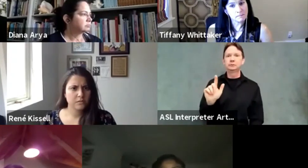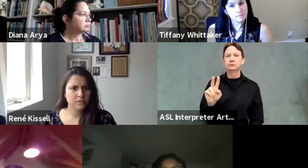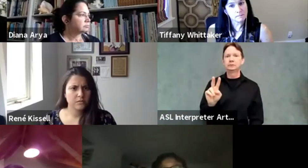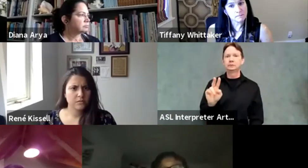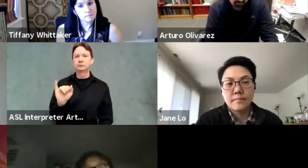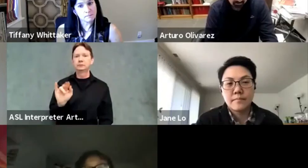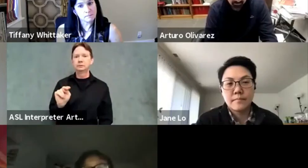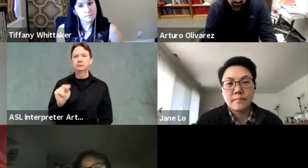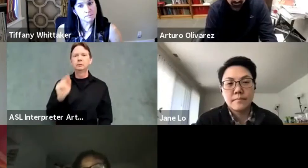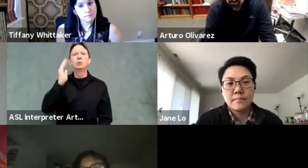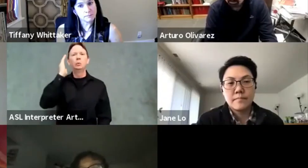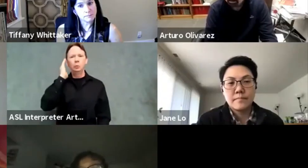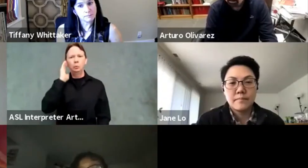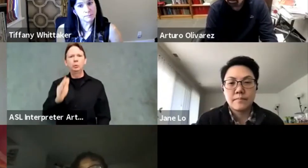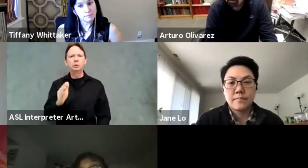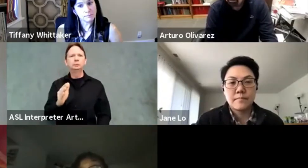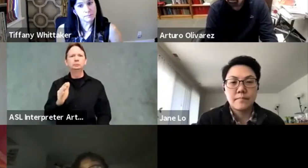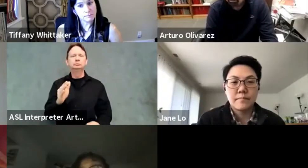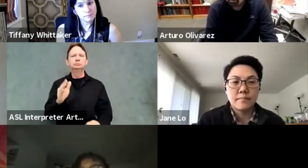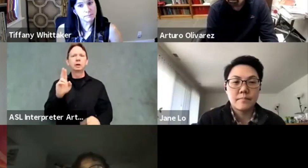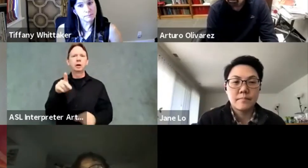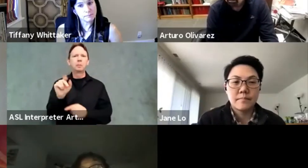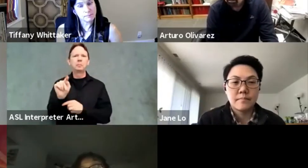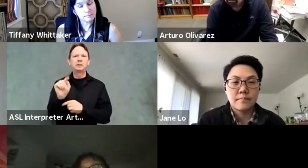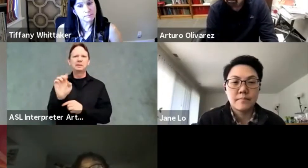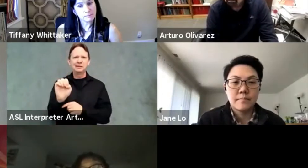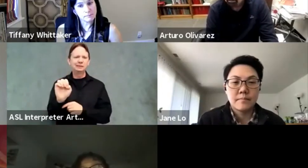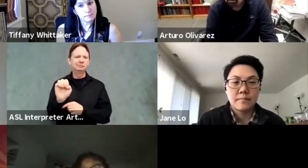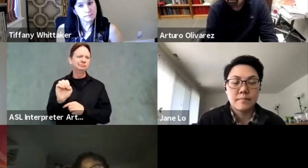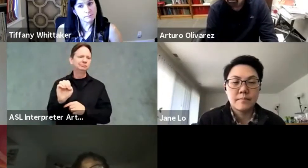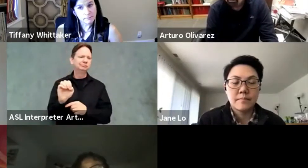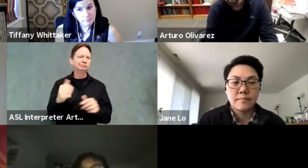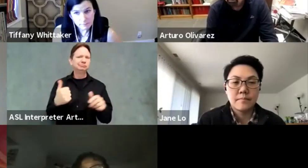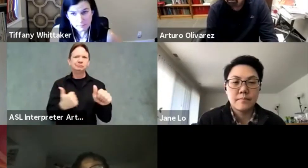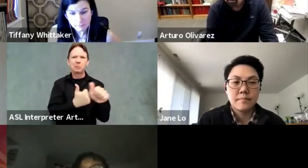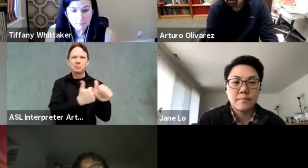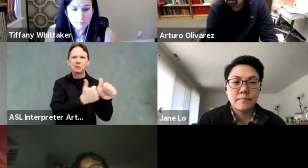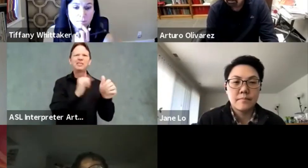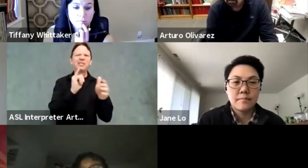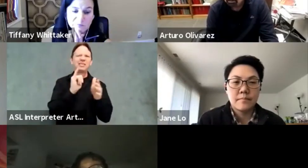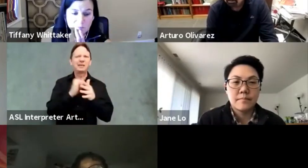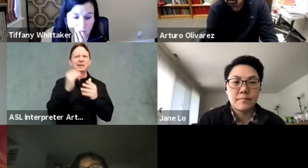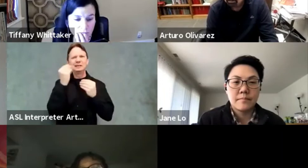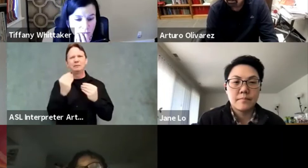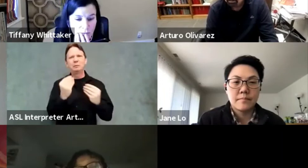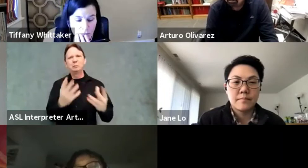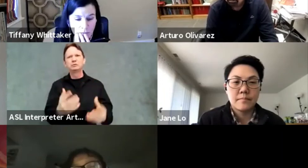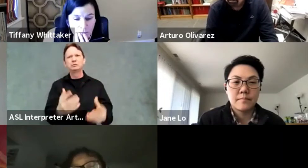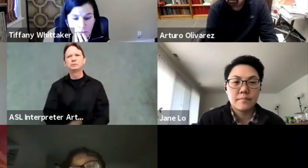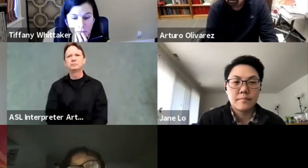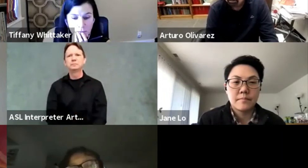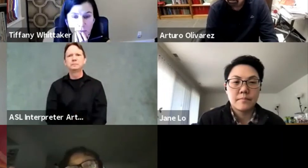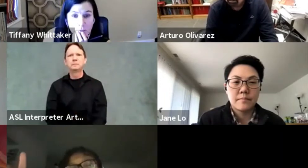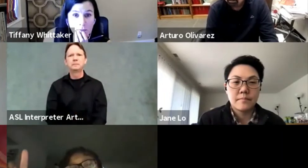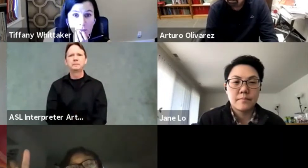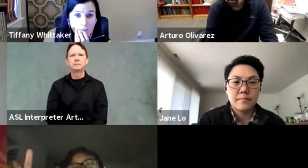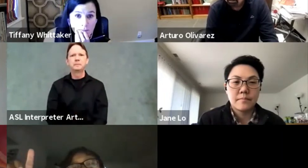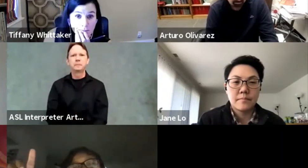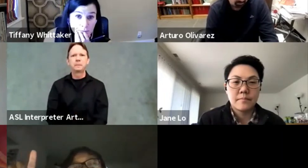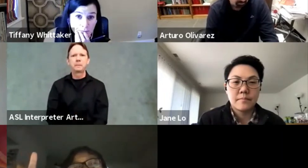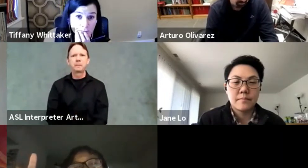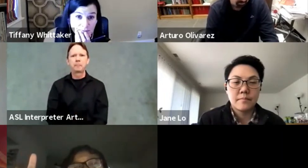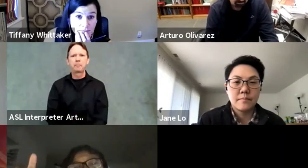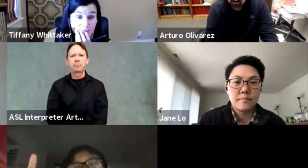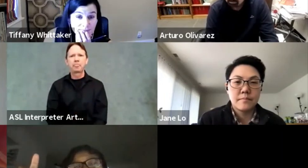want to add in a couple new fields or tweak some questions. So what exists now will be a little different than what you'll see in a couple of weeks. Can I come in there